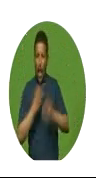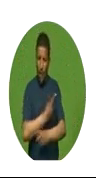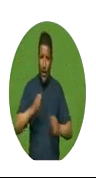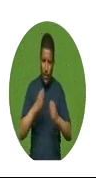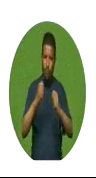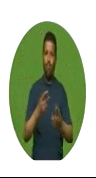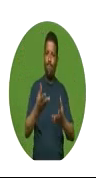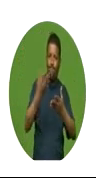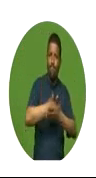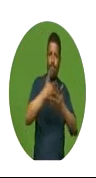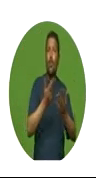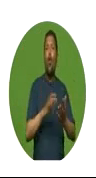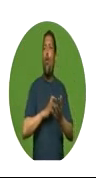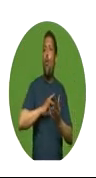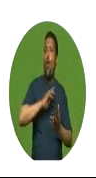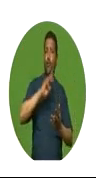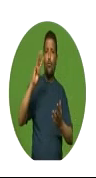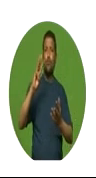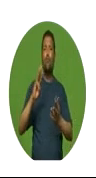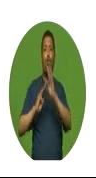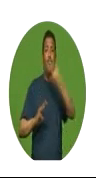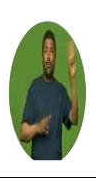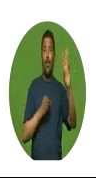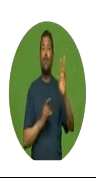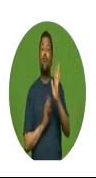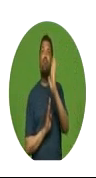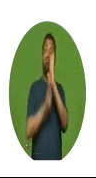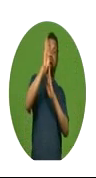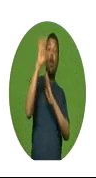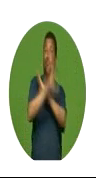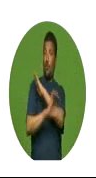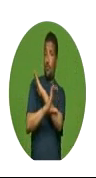towards Western and other advanced countries.